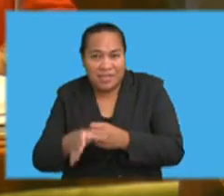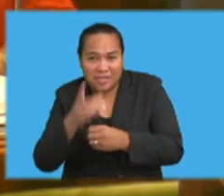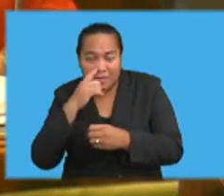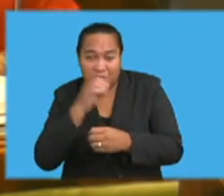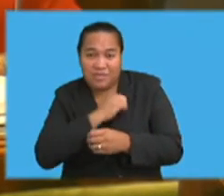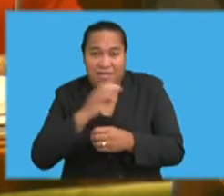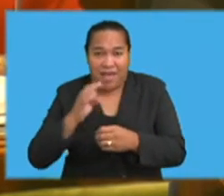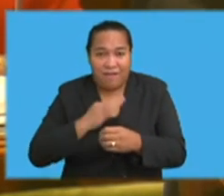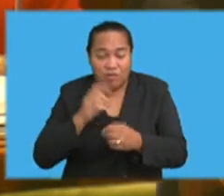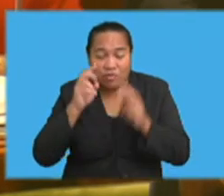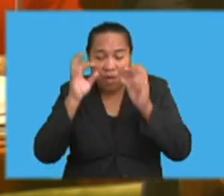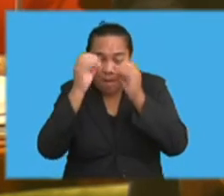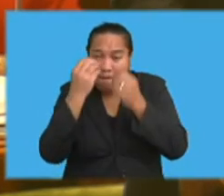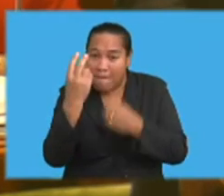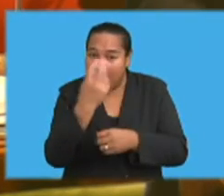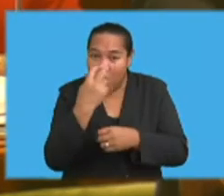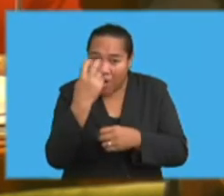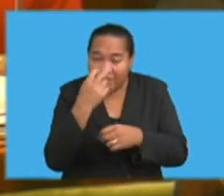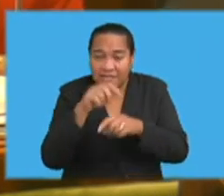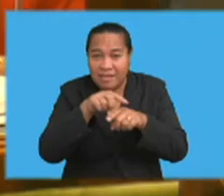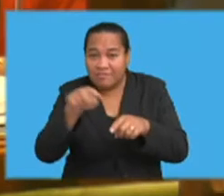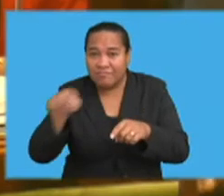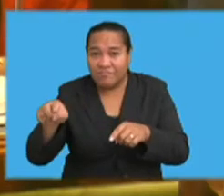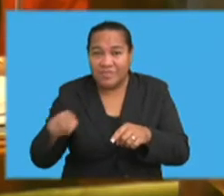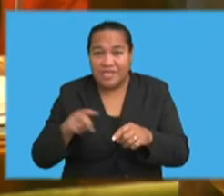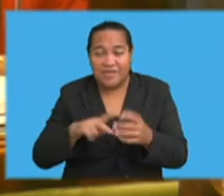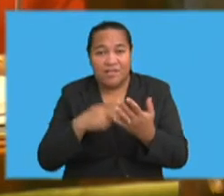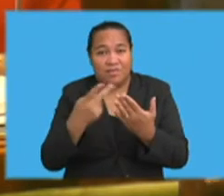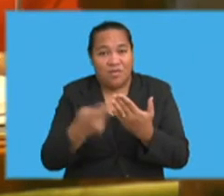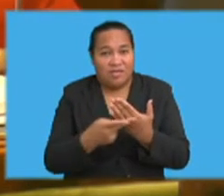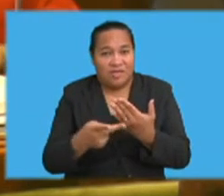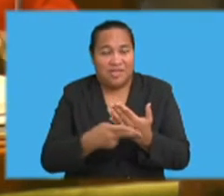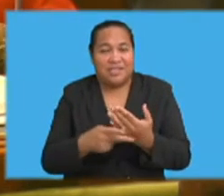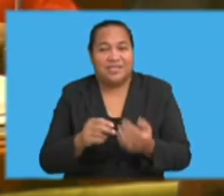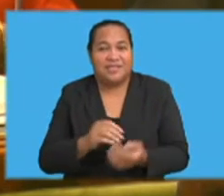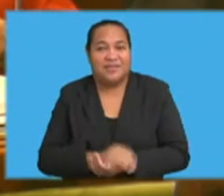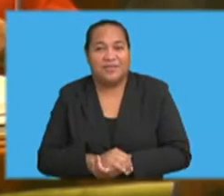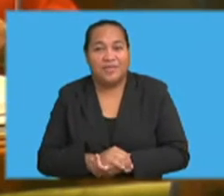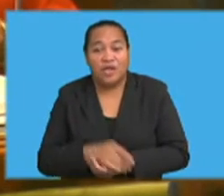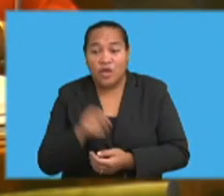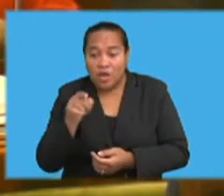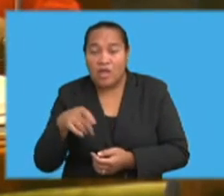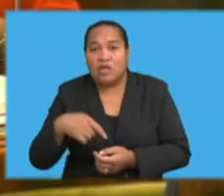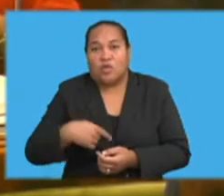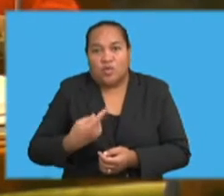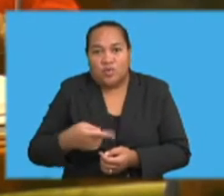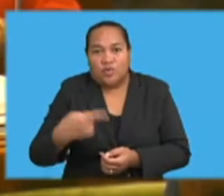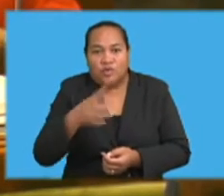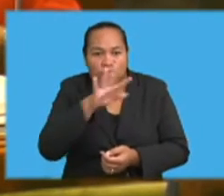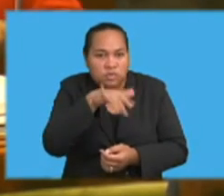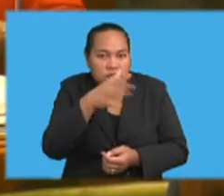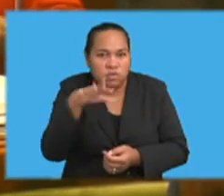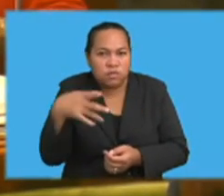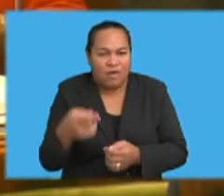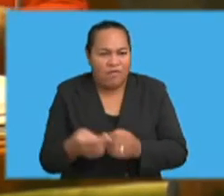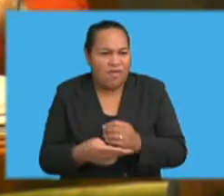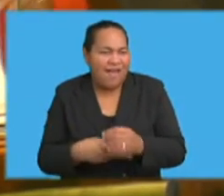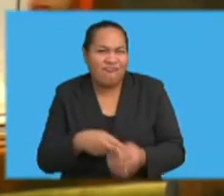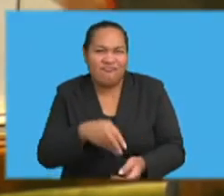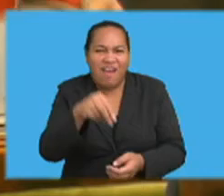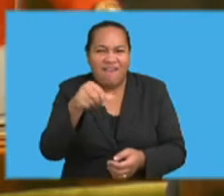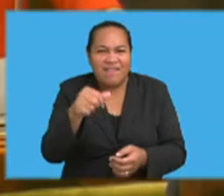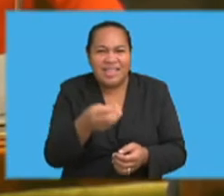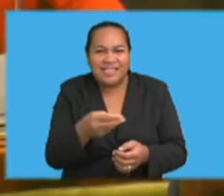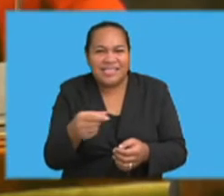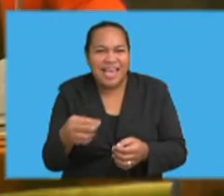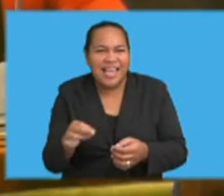activities. And these officers, Madam Speaker, are responsible in carrying out routine monitoring of river gravel and sand extraction,